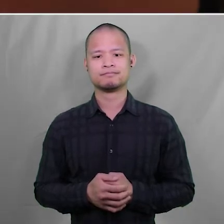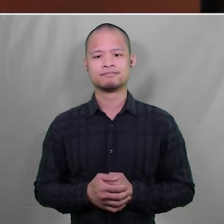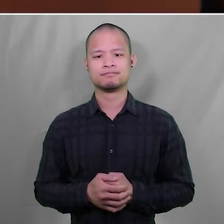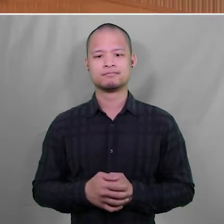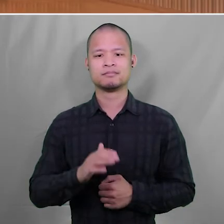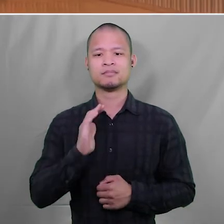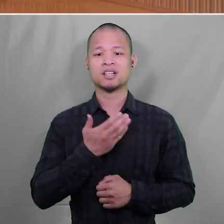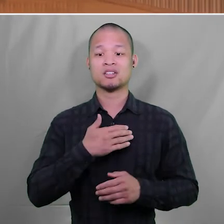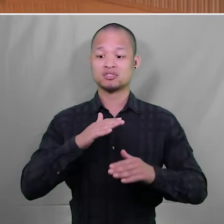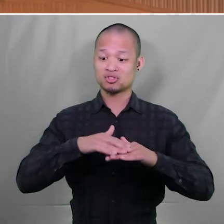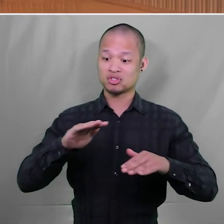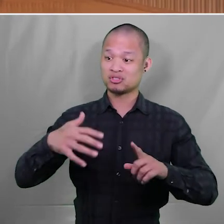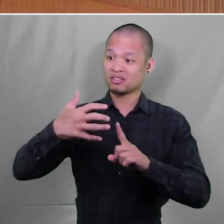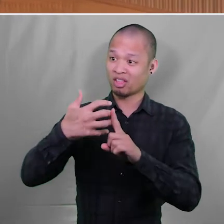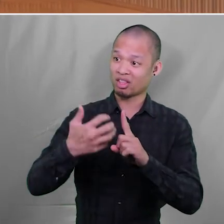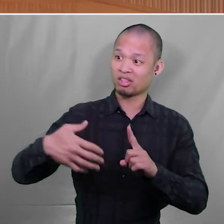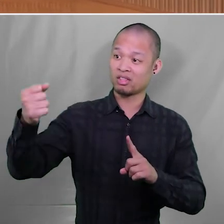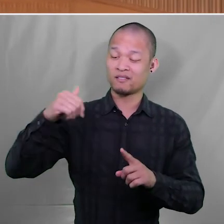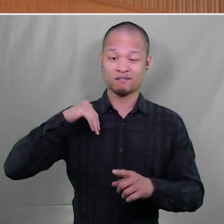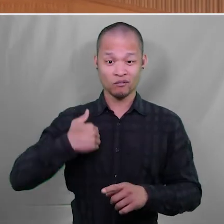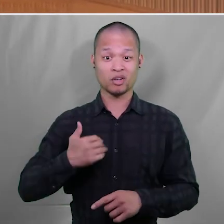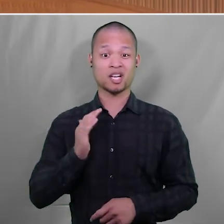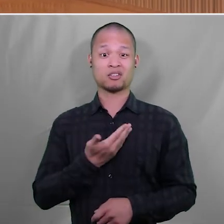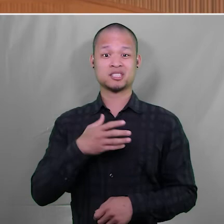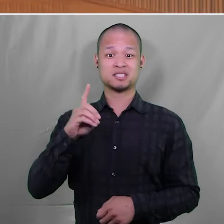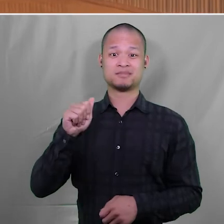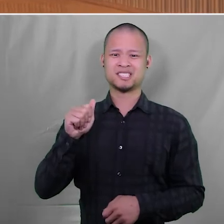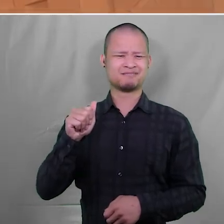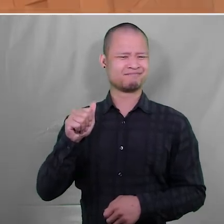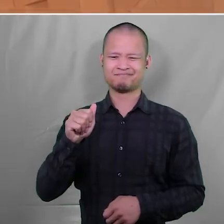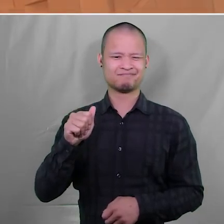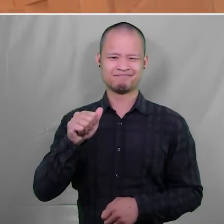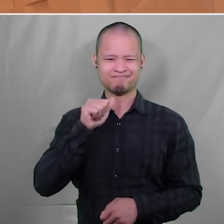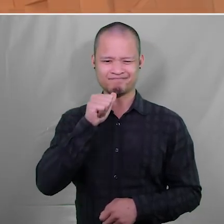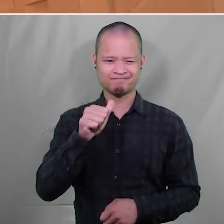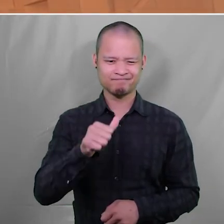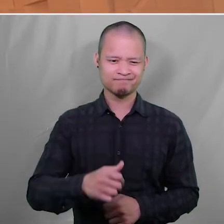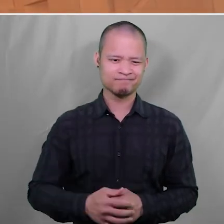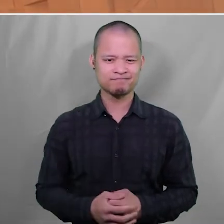Our children cannot be taken away just because of our disability.